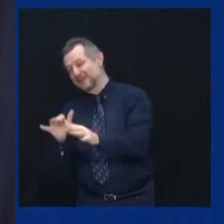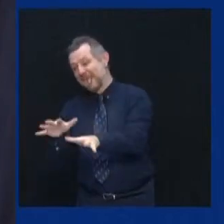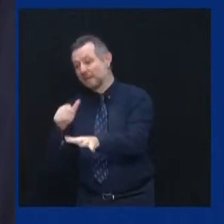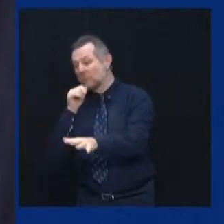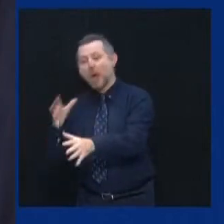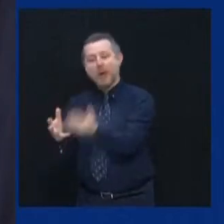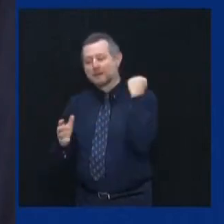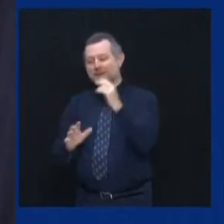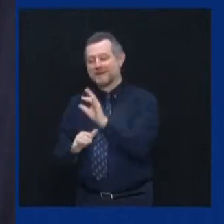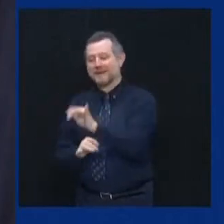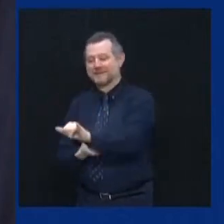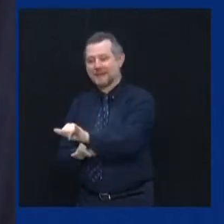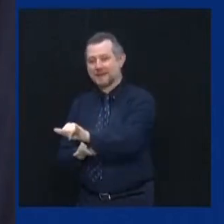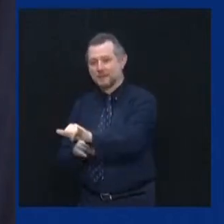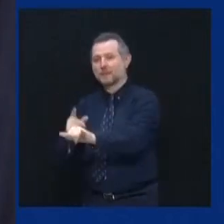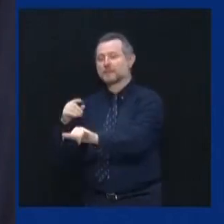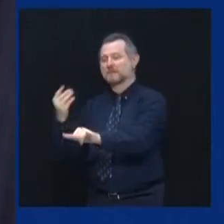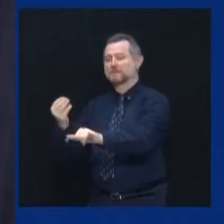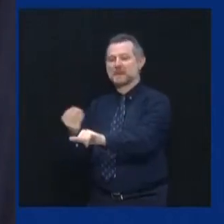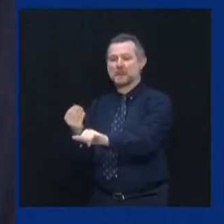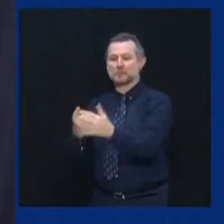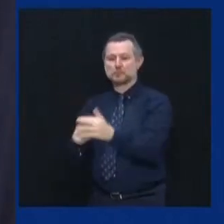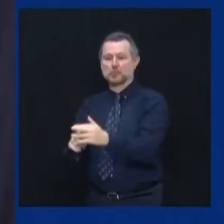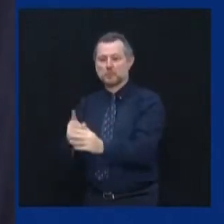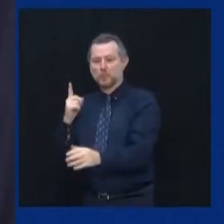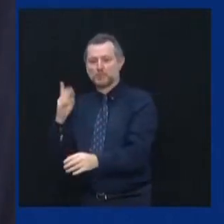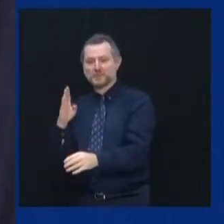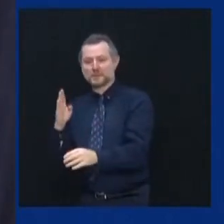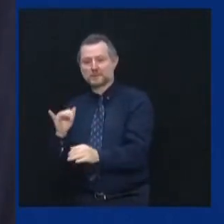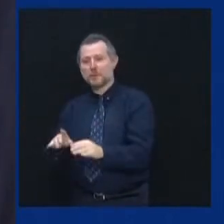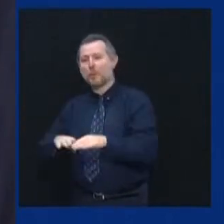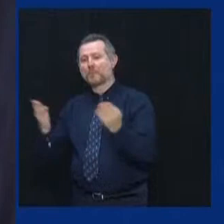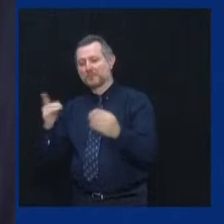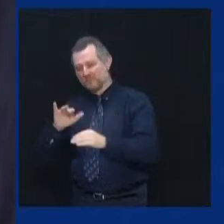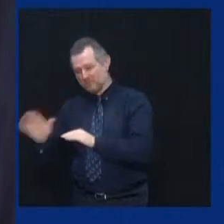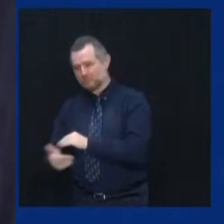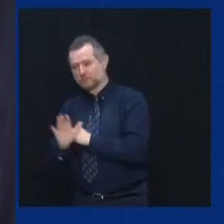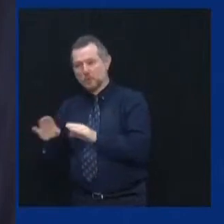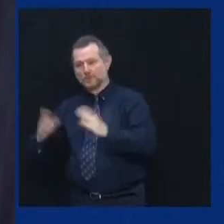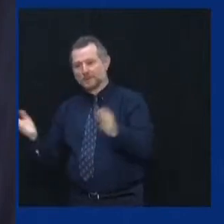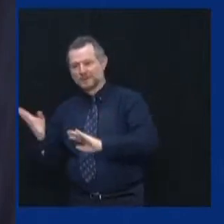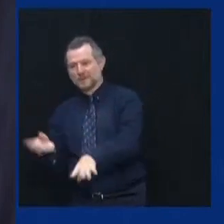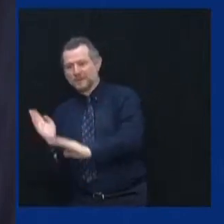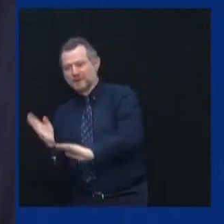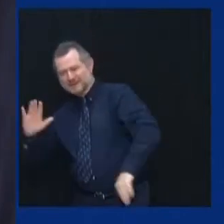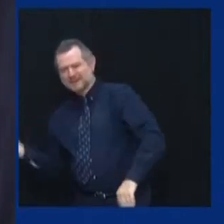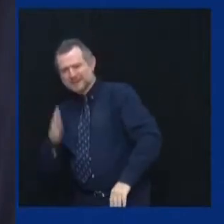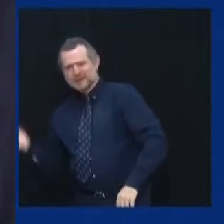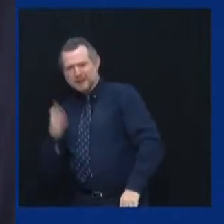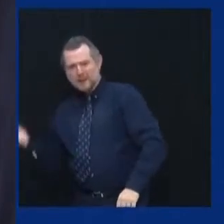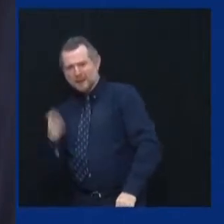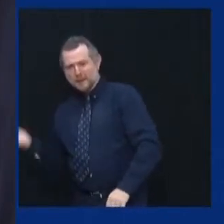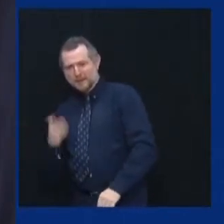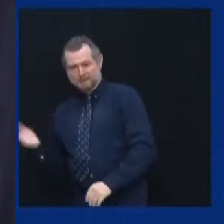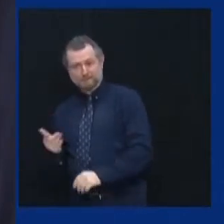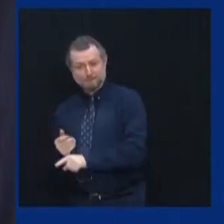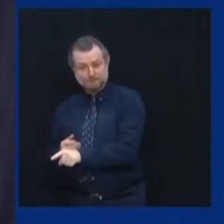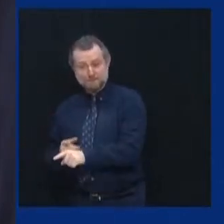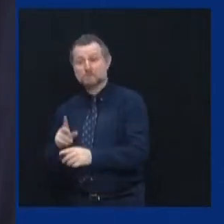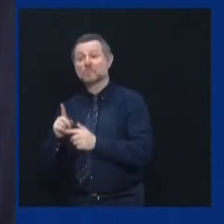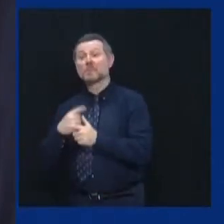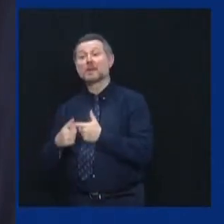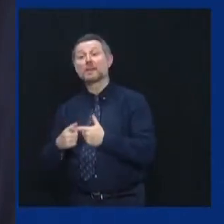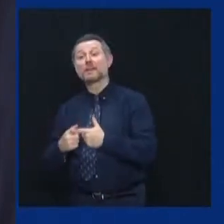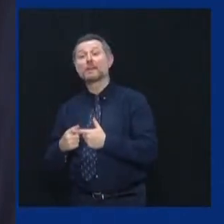on Monday, stay open 24/7 or whatever you're willing to work, and then we're just going to eliminate